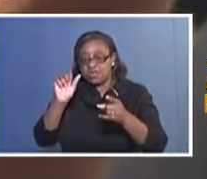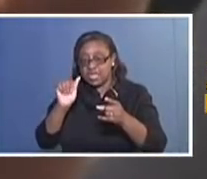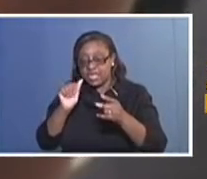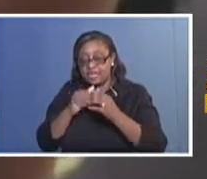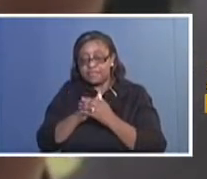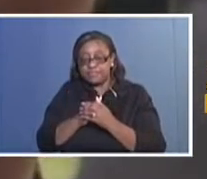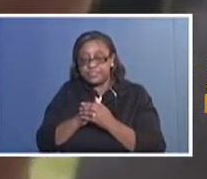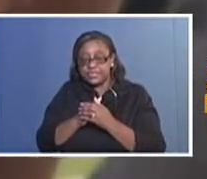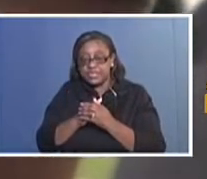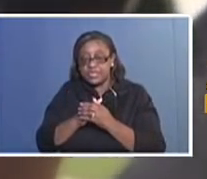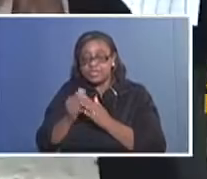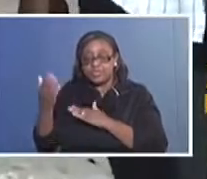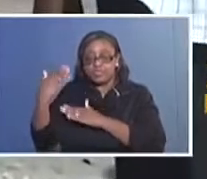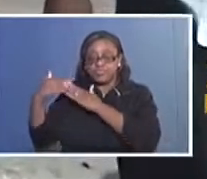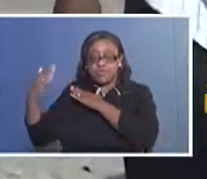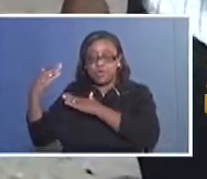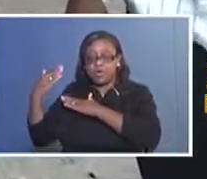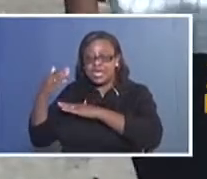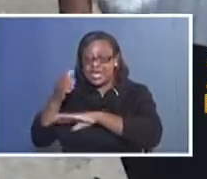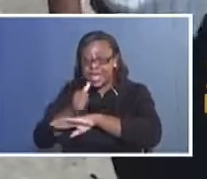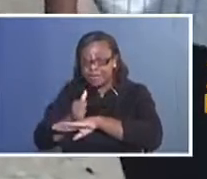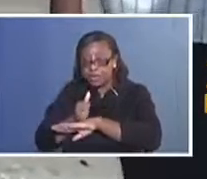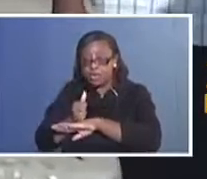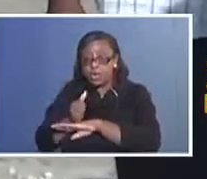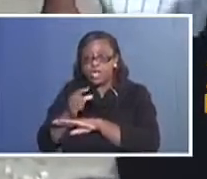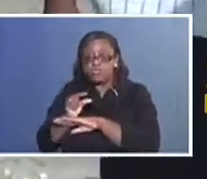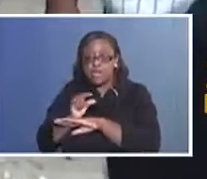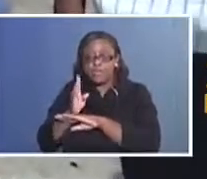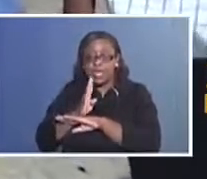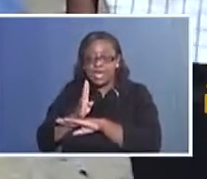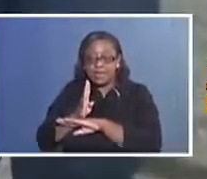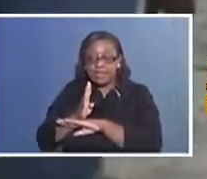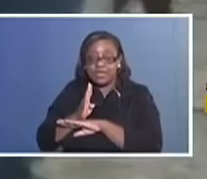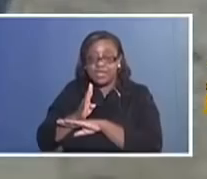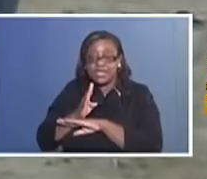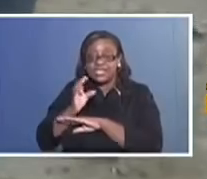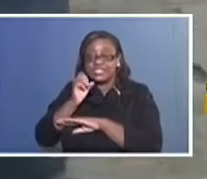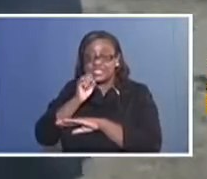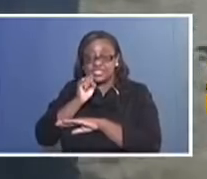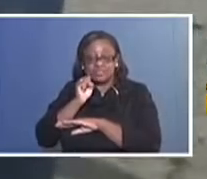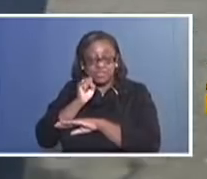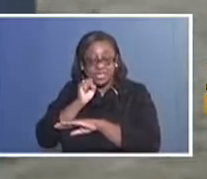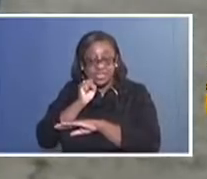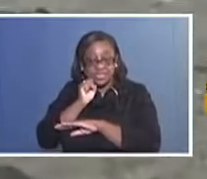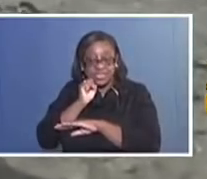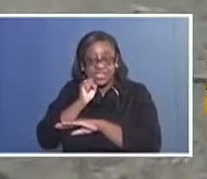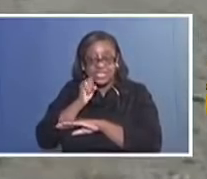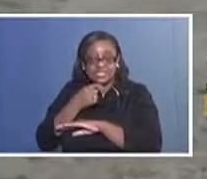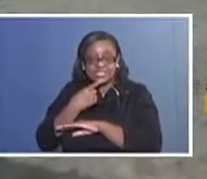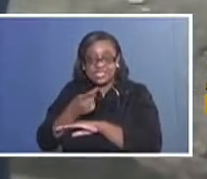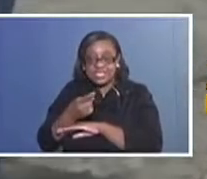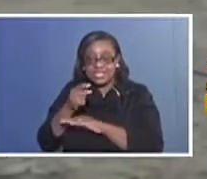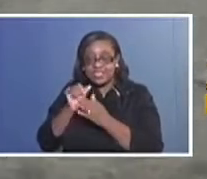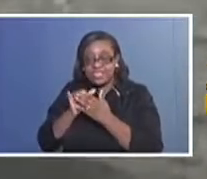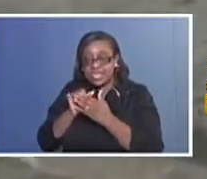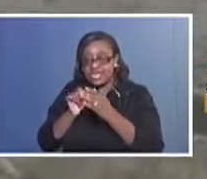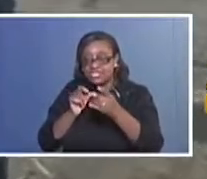and reconstruction on Abaco and Grand Bahama, Kay Forbes Smith, is now suing the government after she was